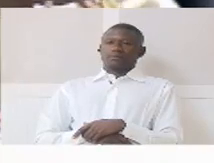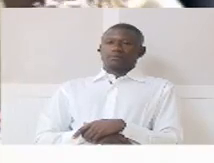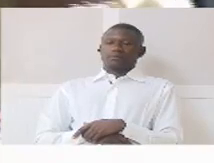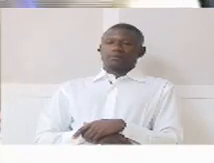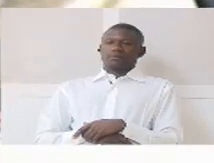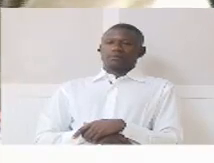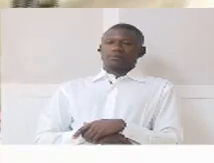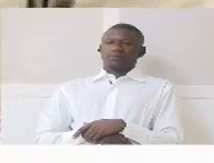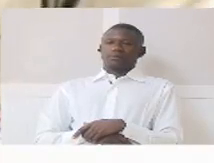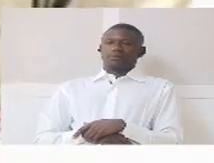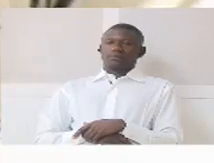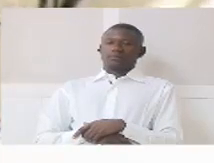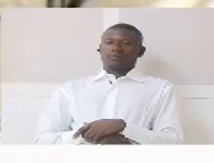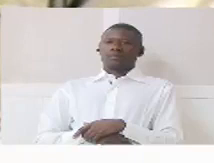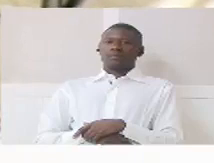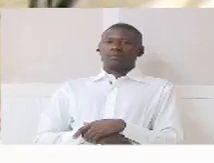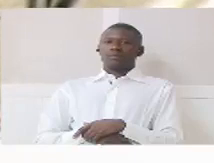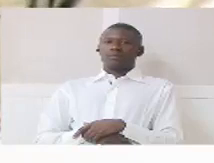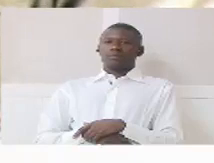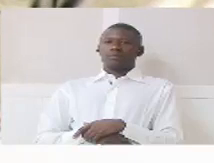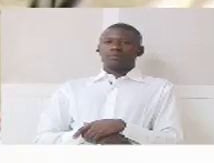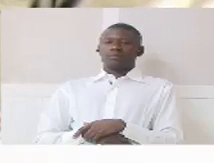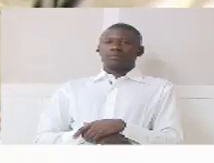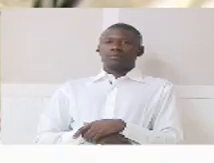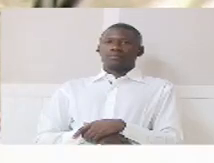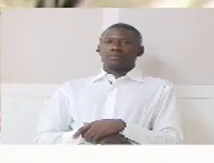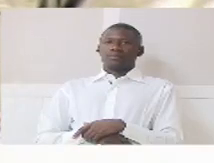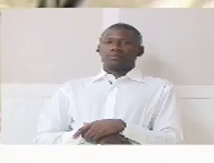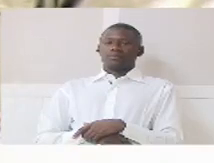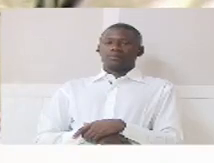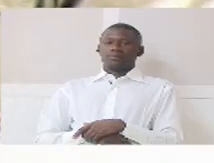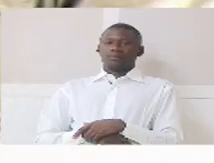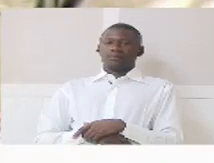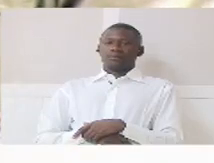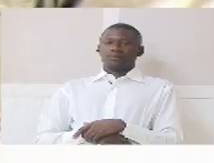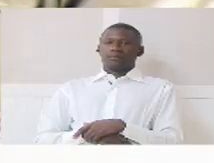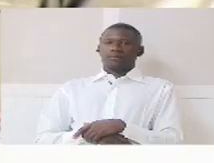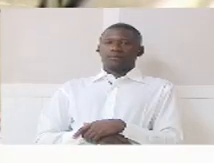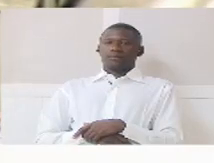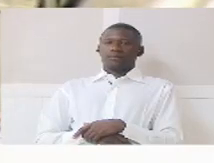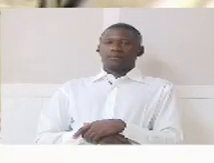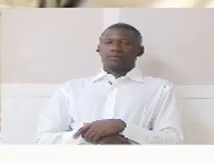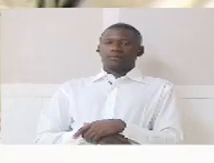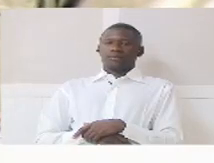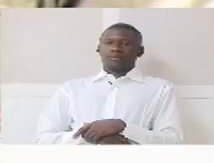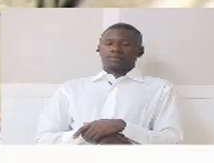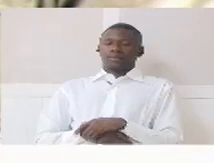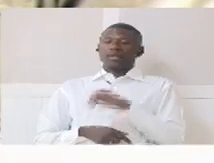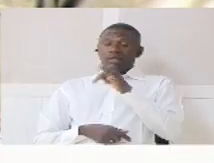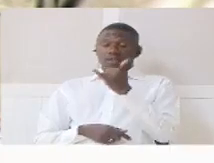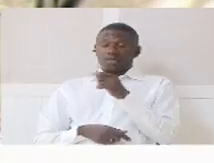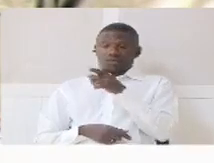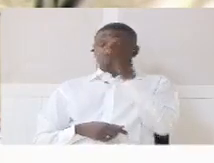imalong ko nyi mokari bije katwe tele nati je ayalong mansa. Yes, you know,